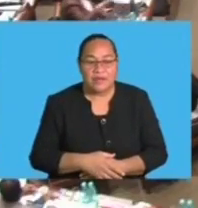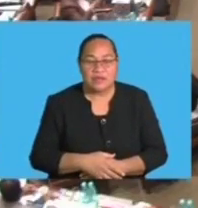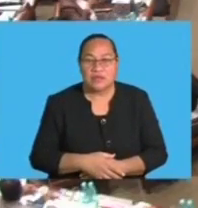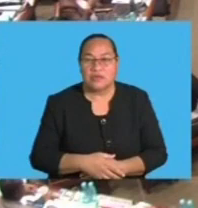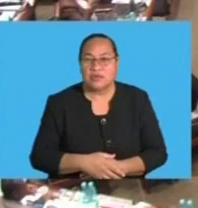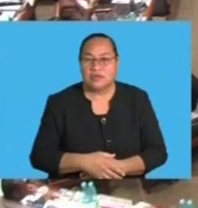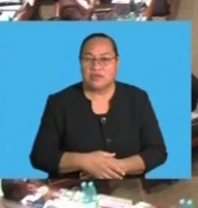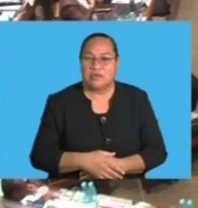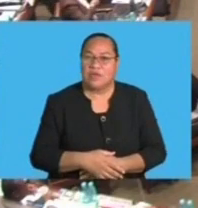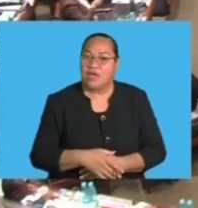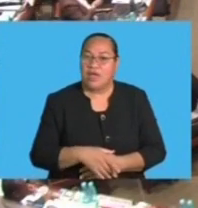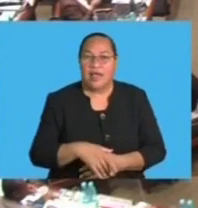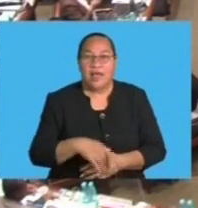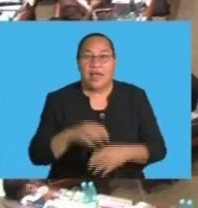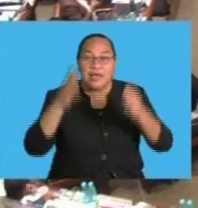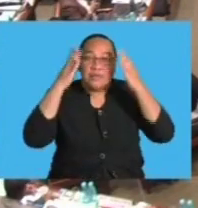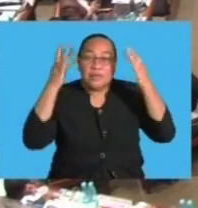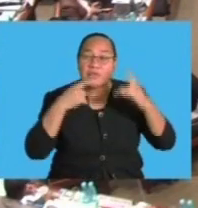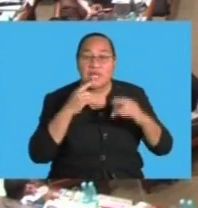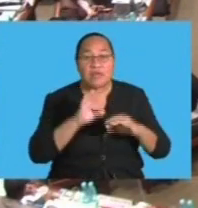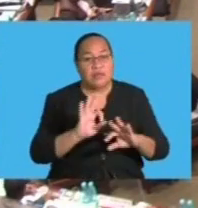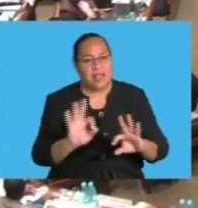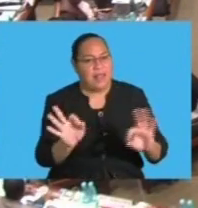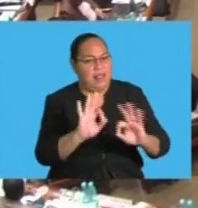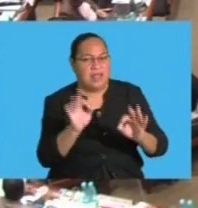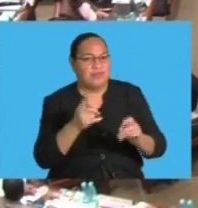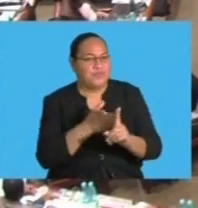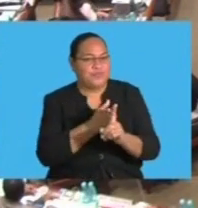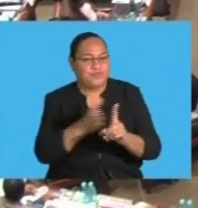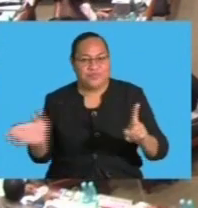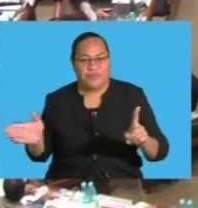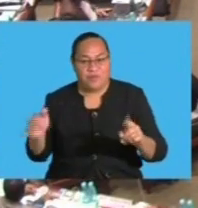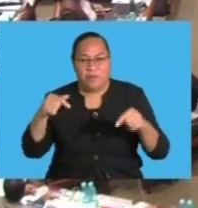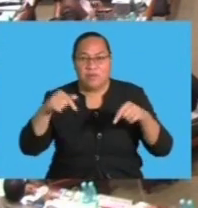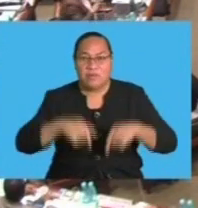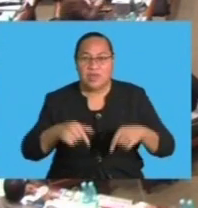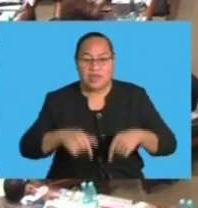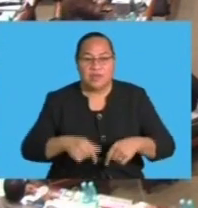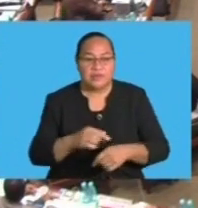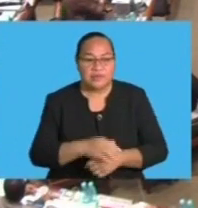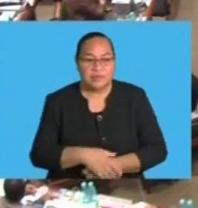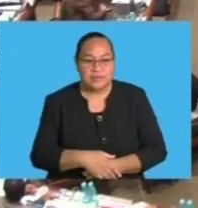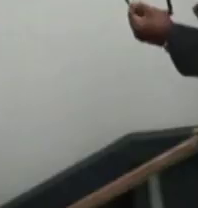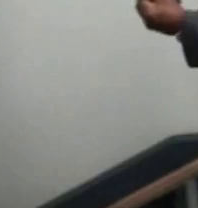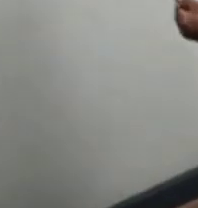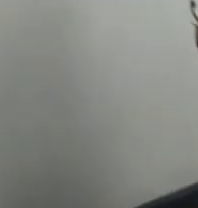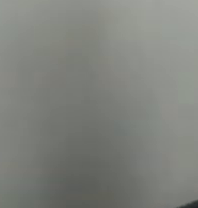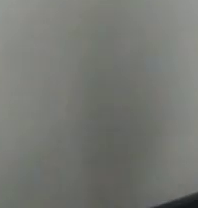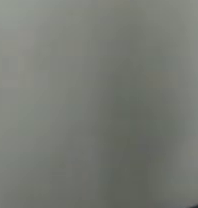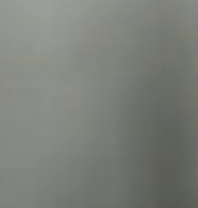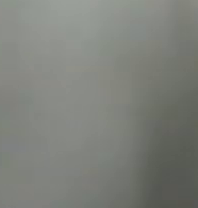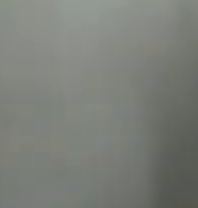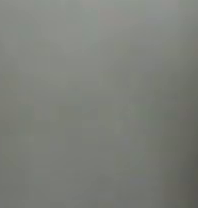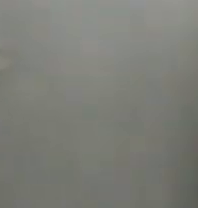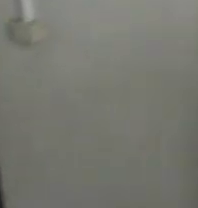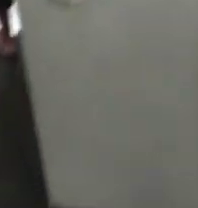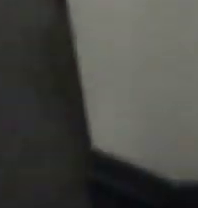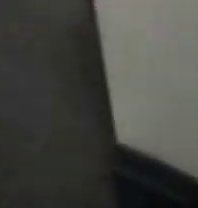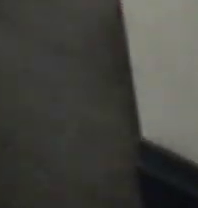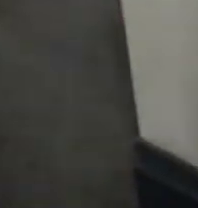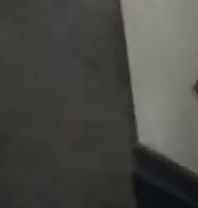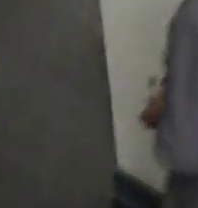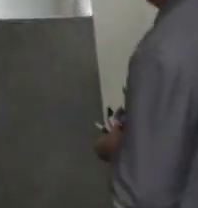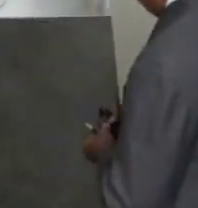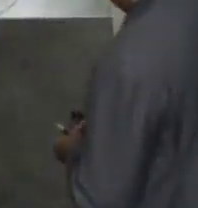was questionable as witness accounts conflict these claims. Sayed Kayum says when the motion on condemning Moses